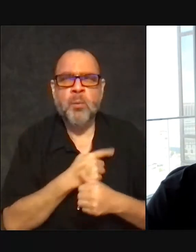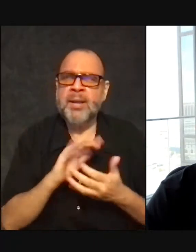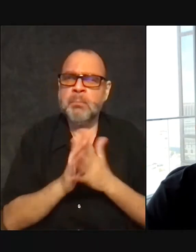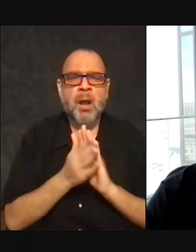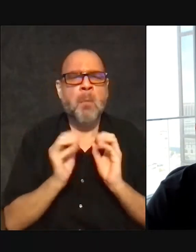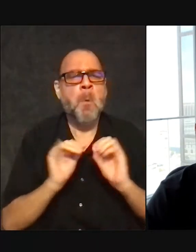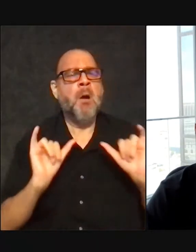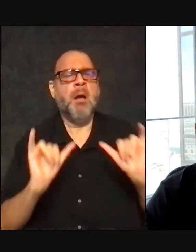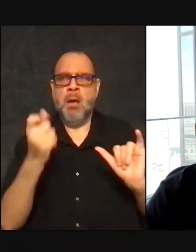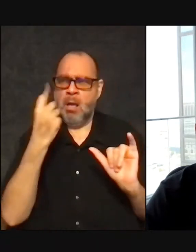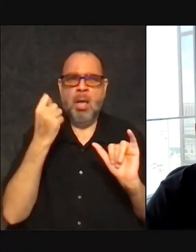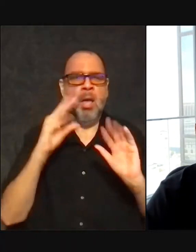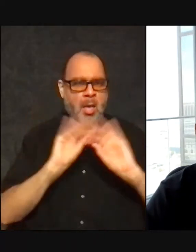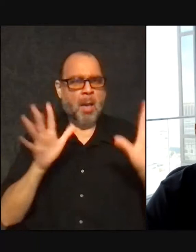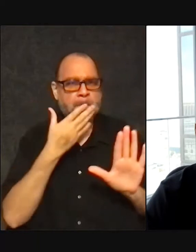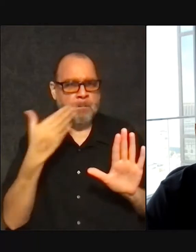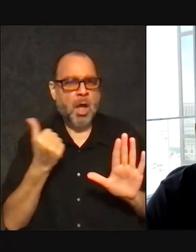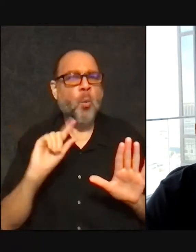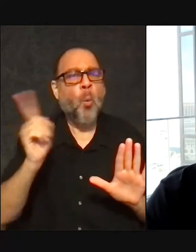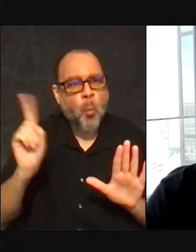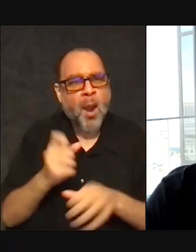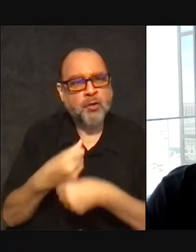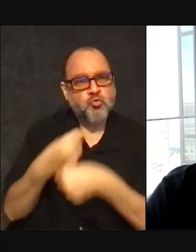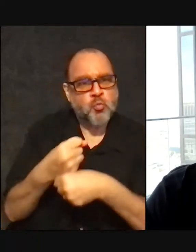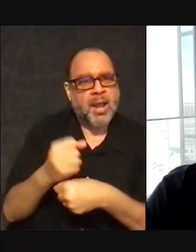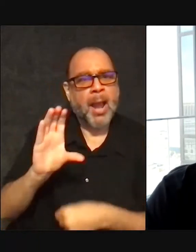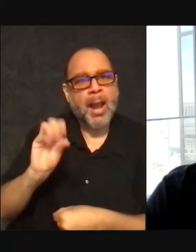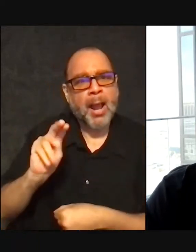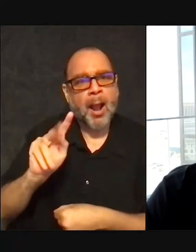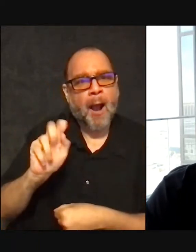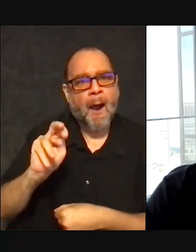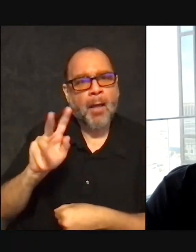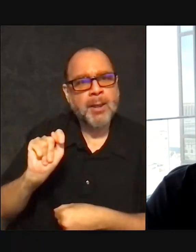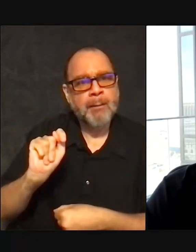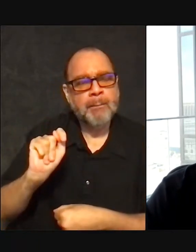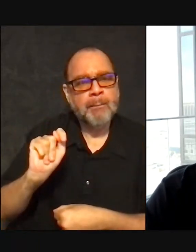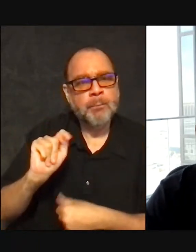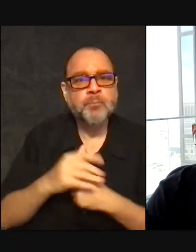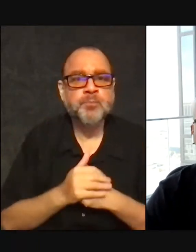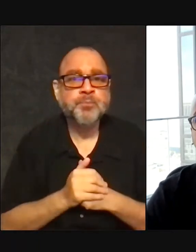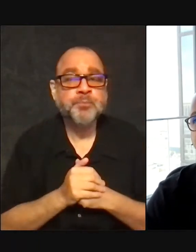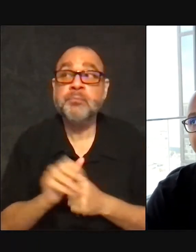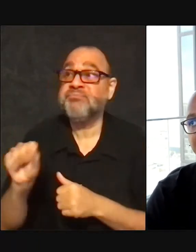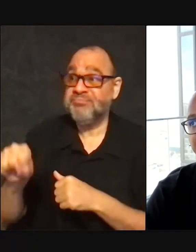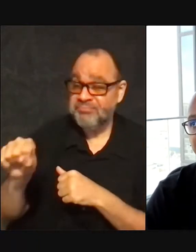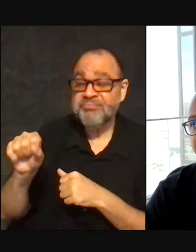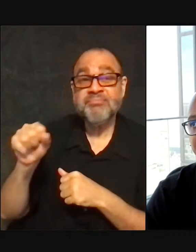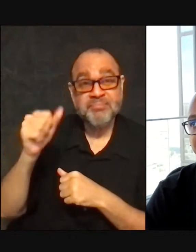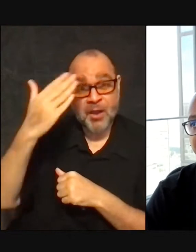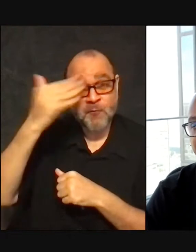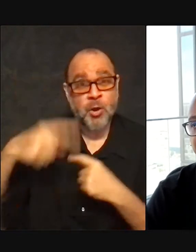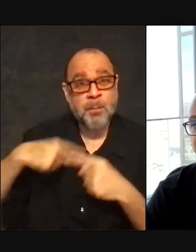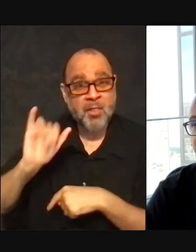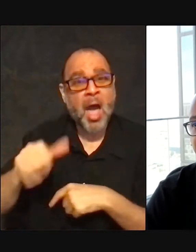excited. Awesome, awesome. Yeah, I forgot about that. Yeah, I remember that time